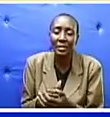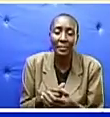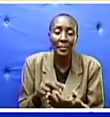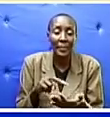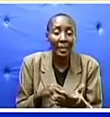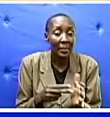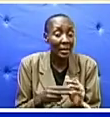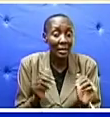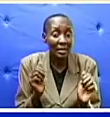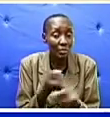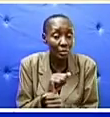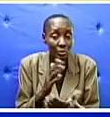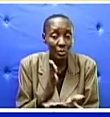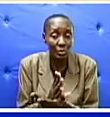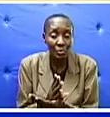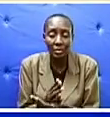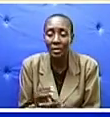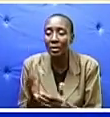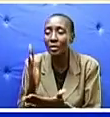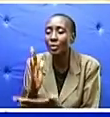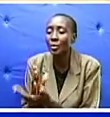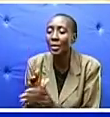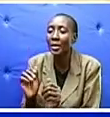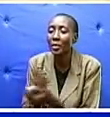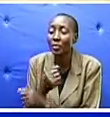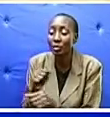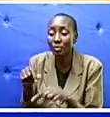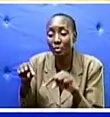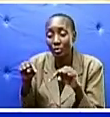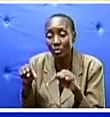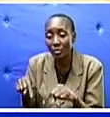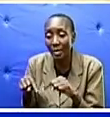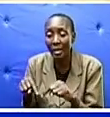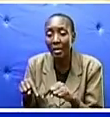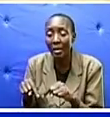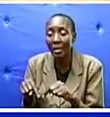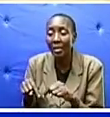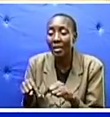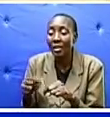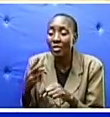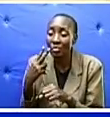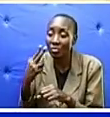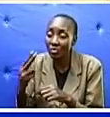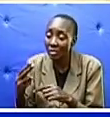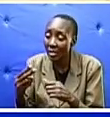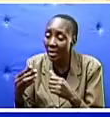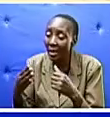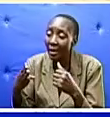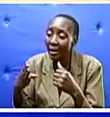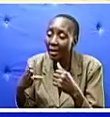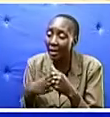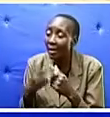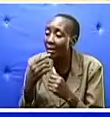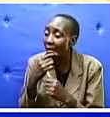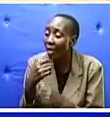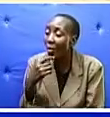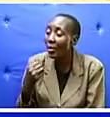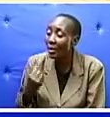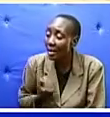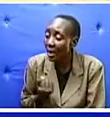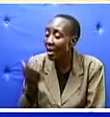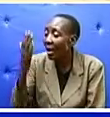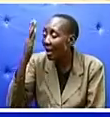That is the reality. Uh-huh. And let me tell you one thing, nowadays you can get a 9-year-old girl know all about sex. You see, you can